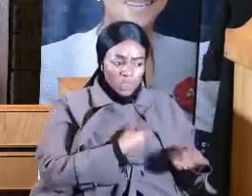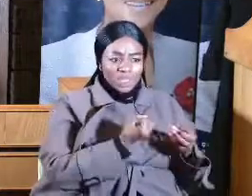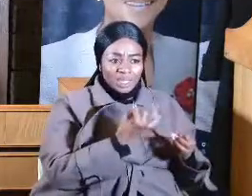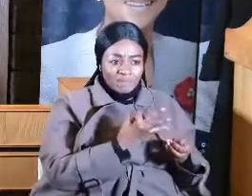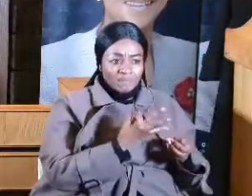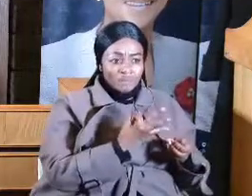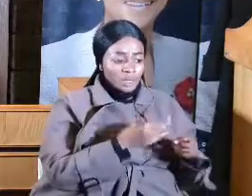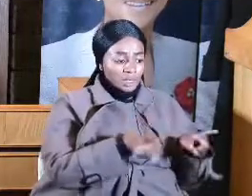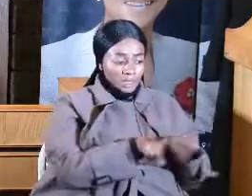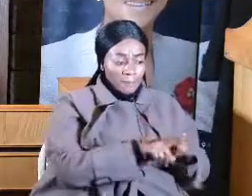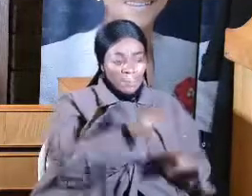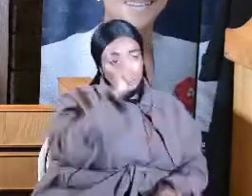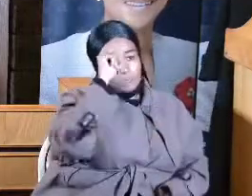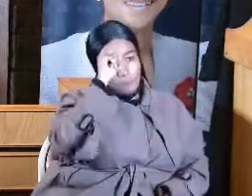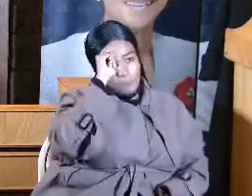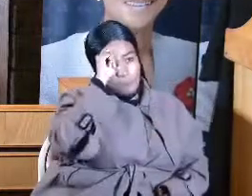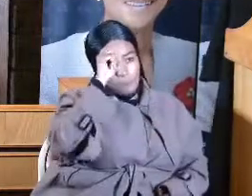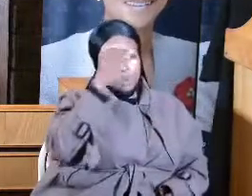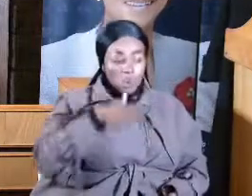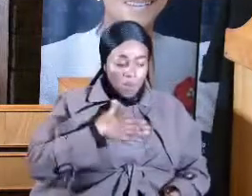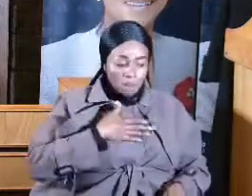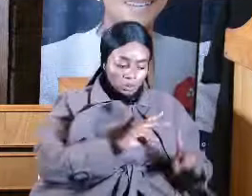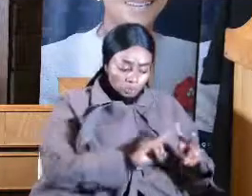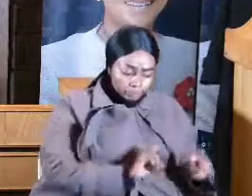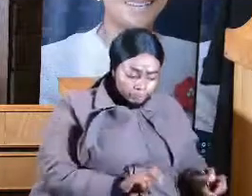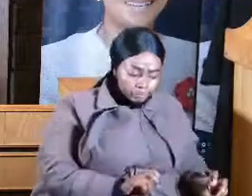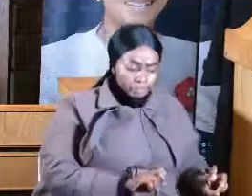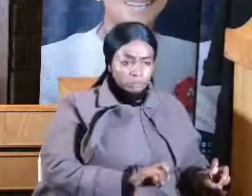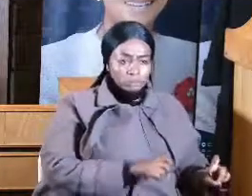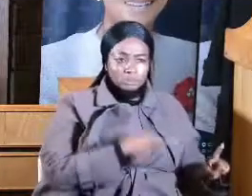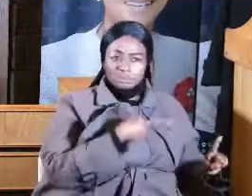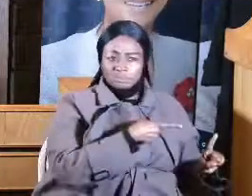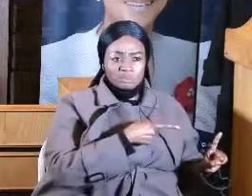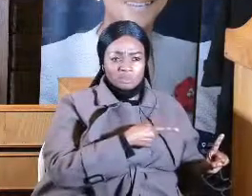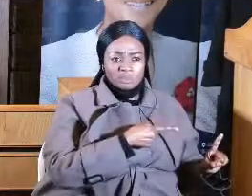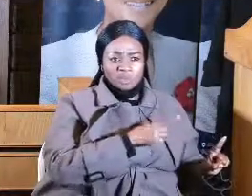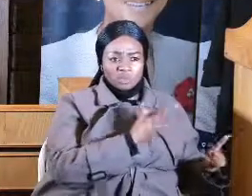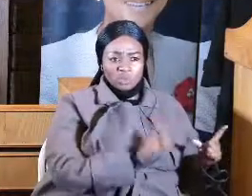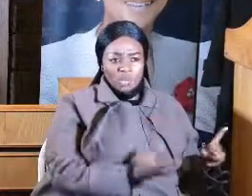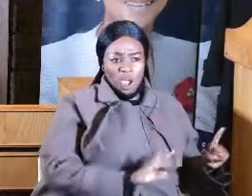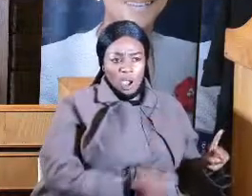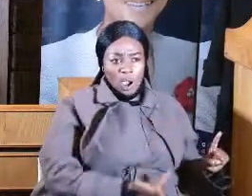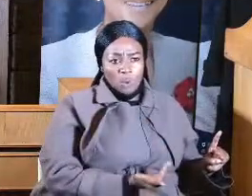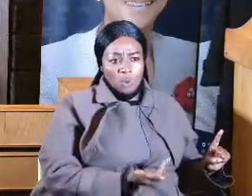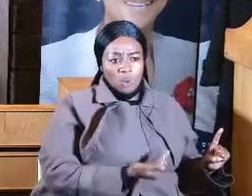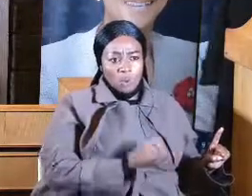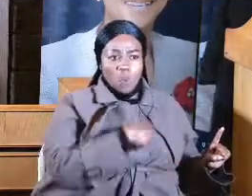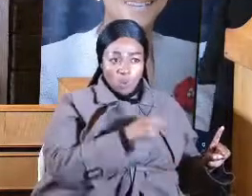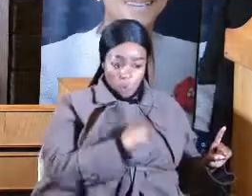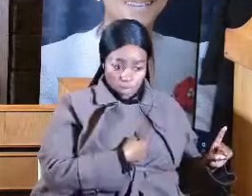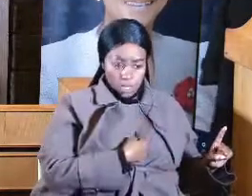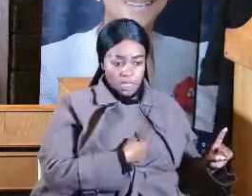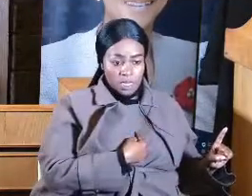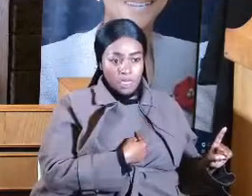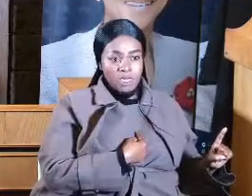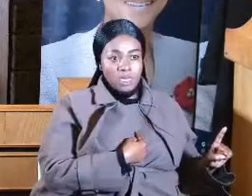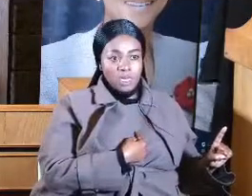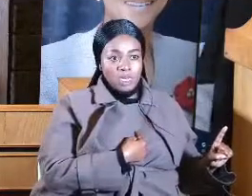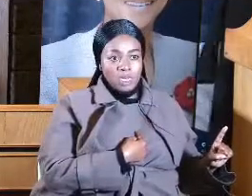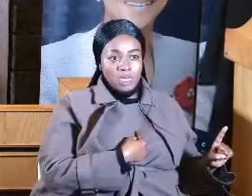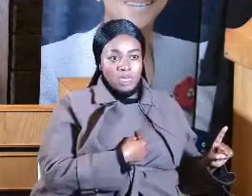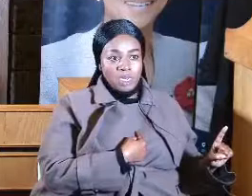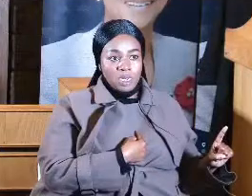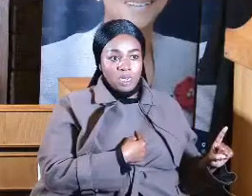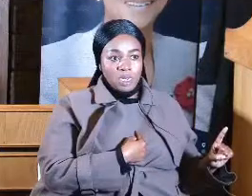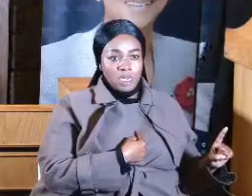wrong as a boy, we want to go deeper to say, what is making you to do this? Only to find we are bringing up an